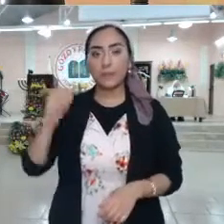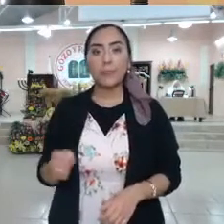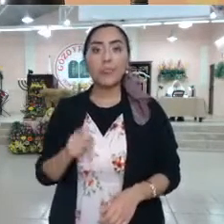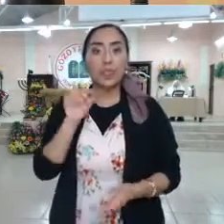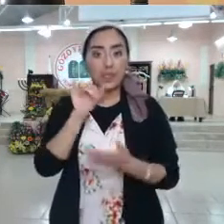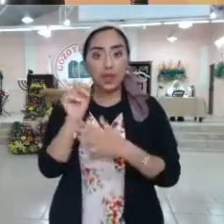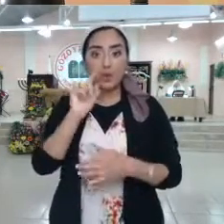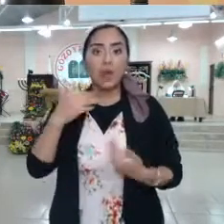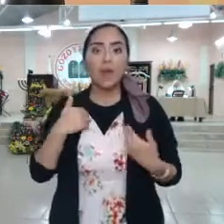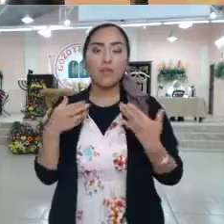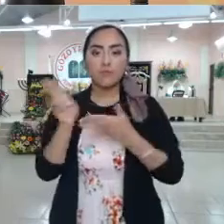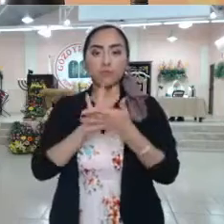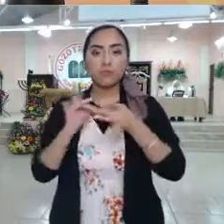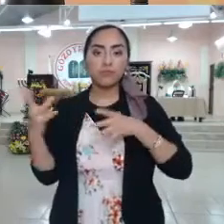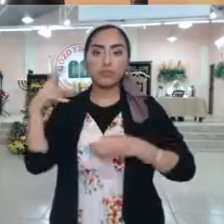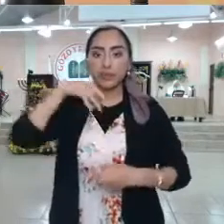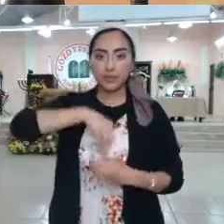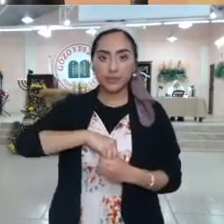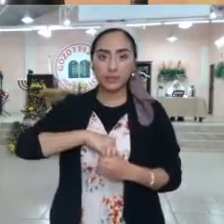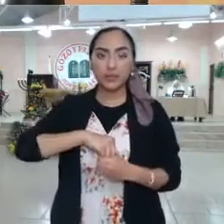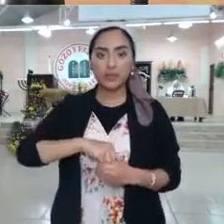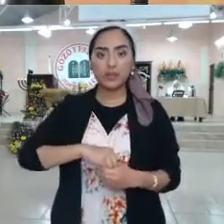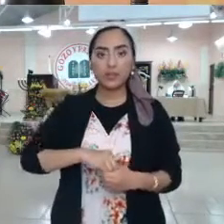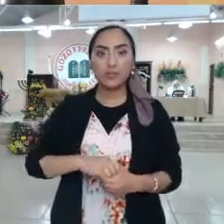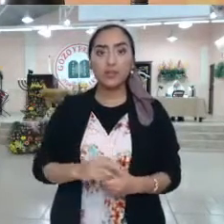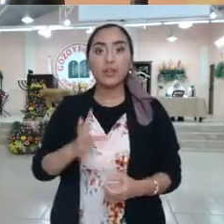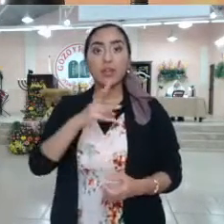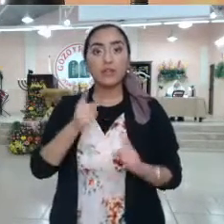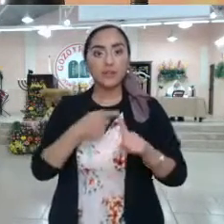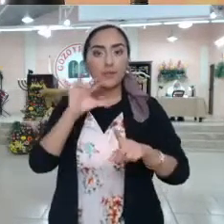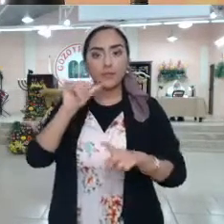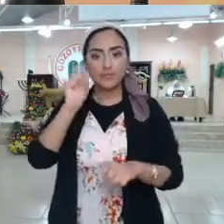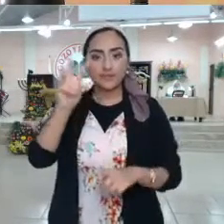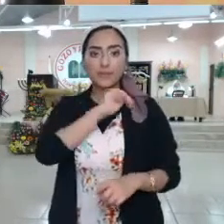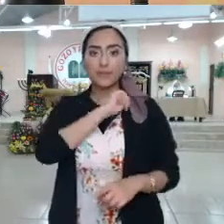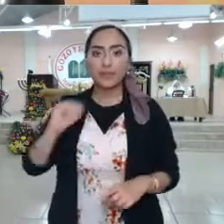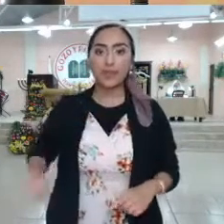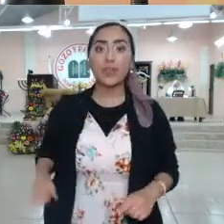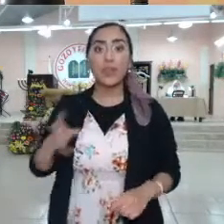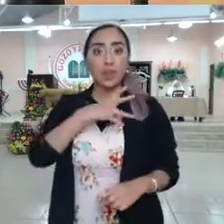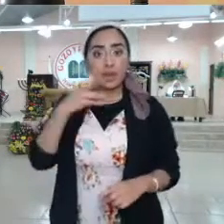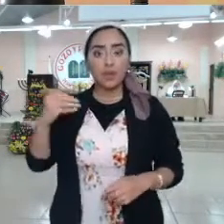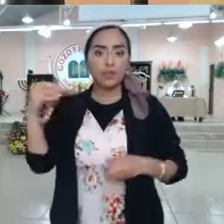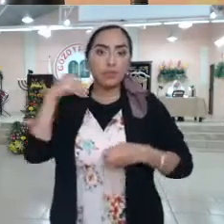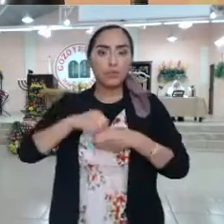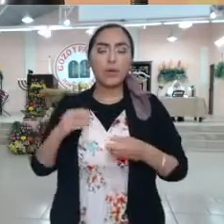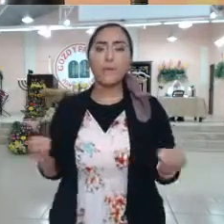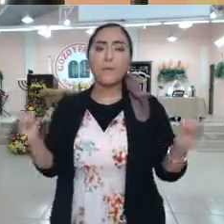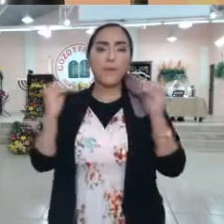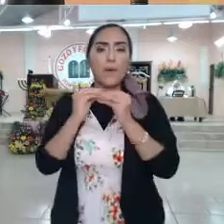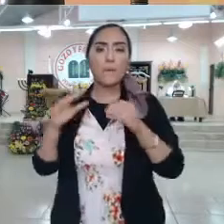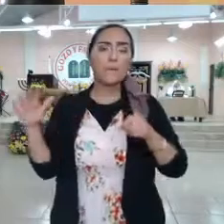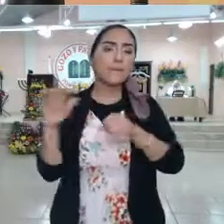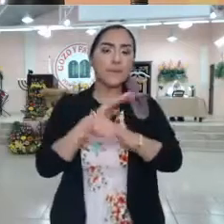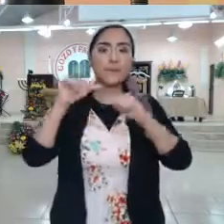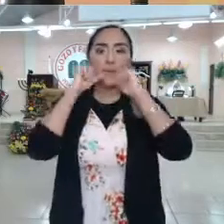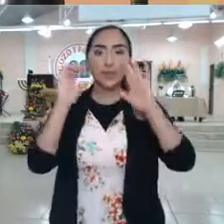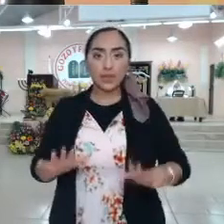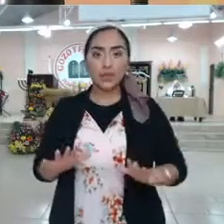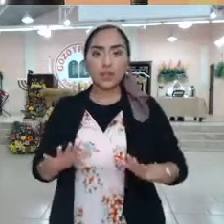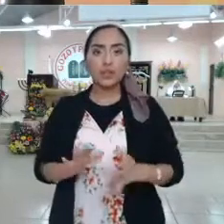wisdom. There it is when the Holy Raha Kodesh is shed from Yahshua HaMashiach, and it fills us with more